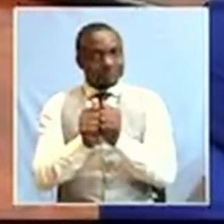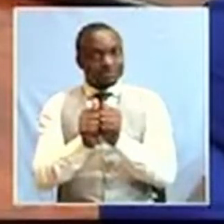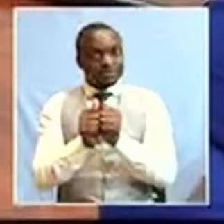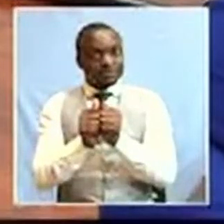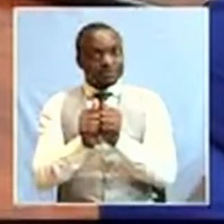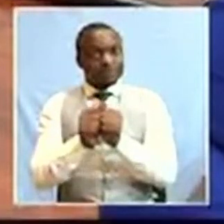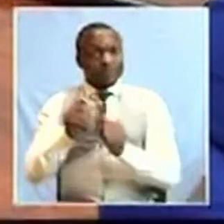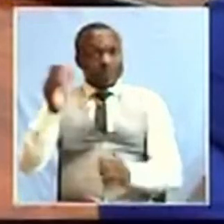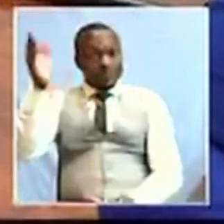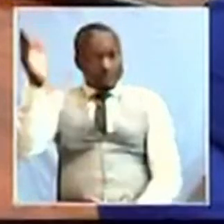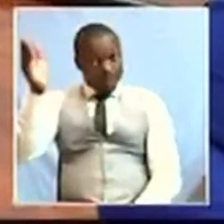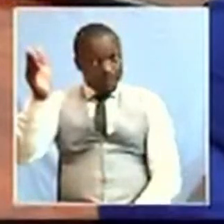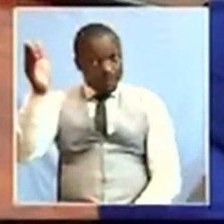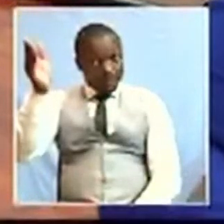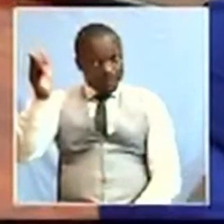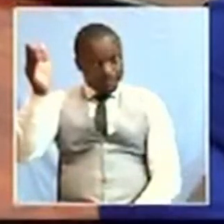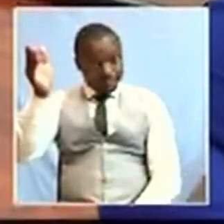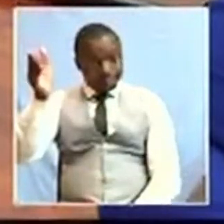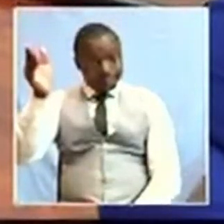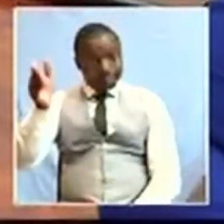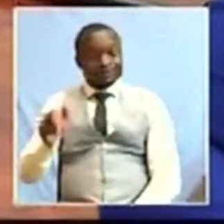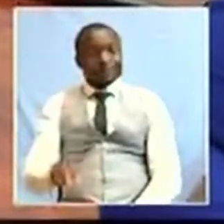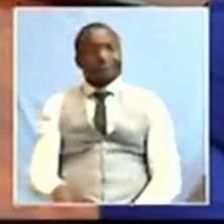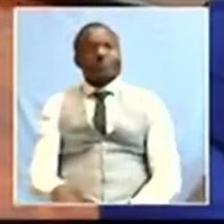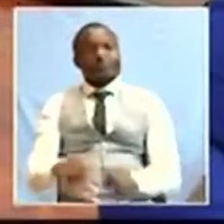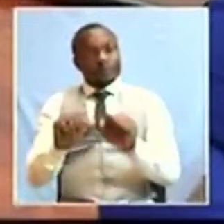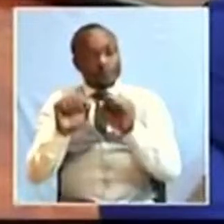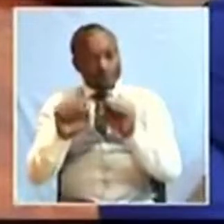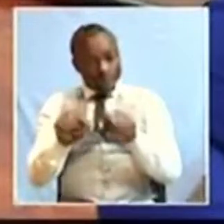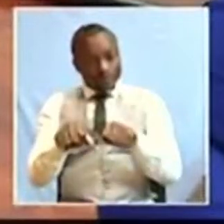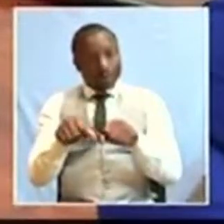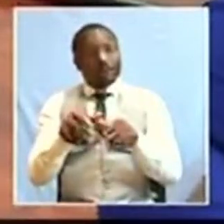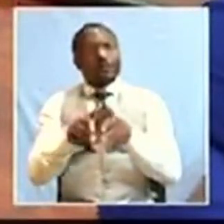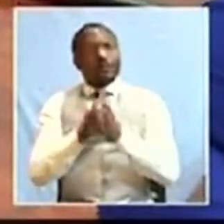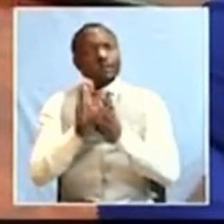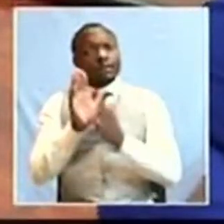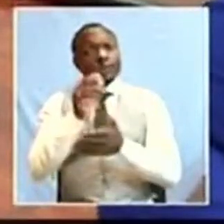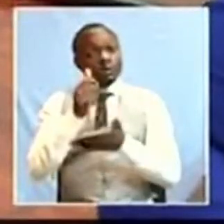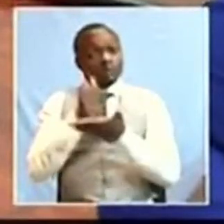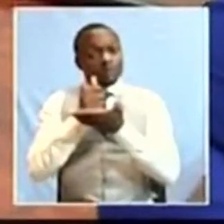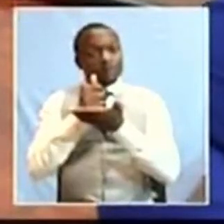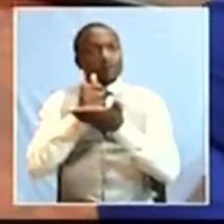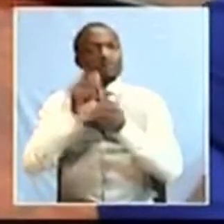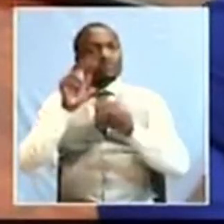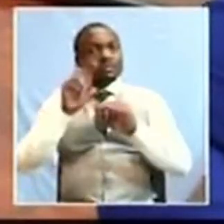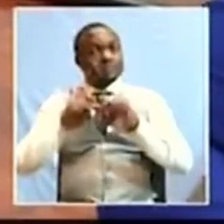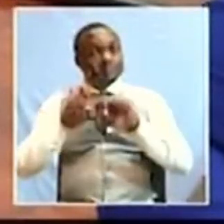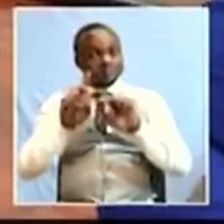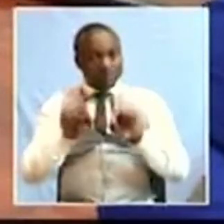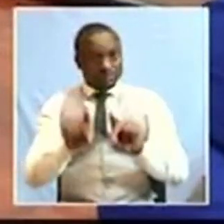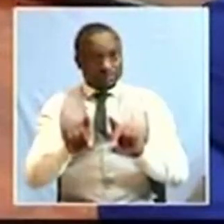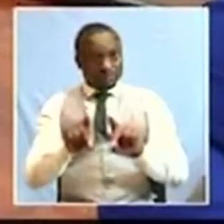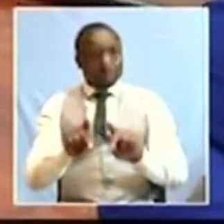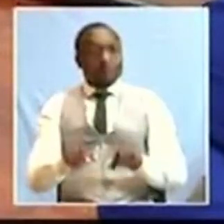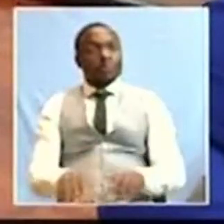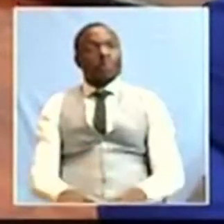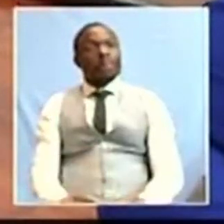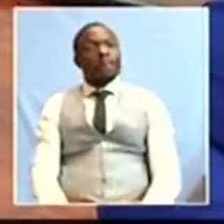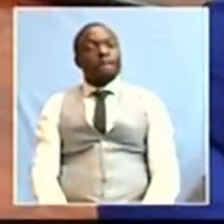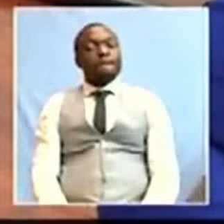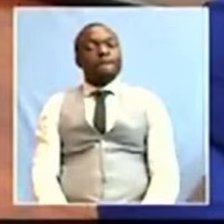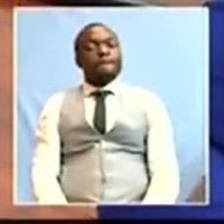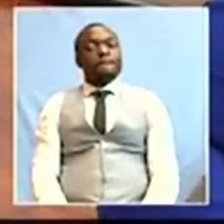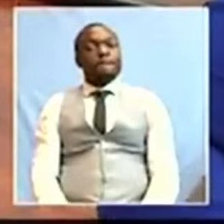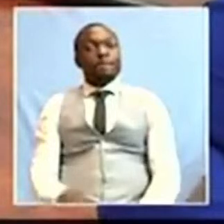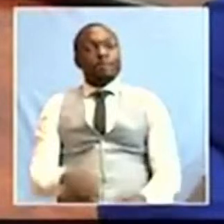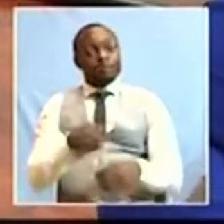main report submission, may I seek your indulgence, Chair, that